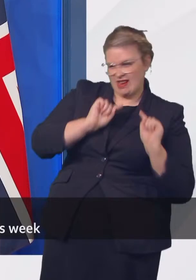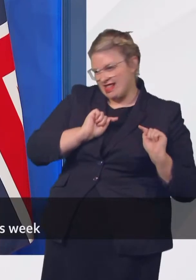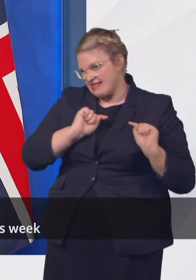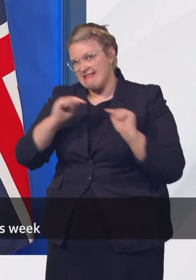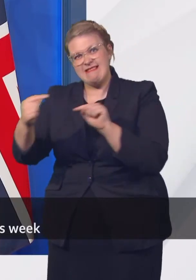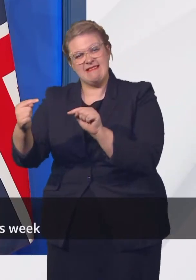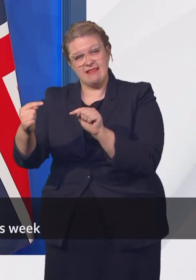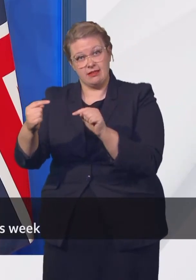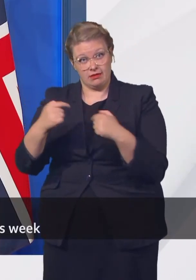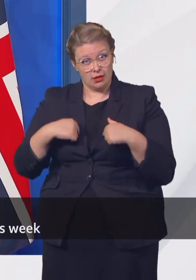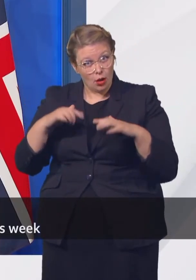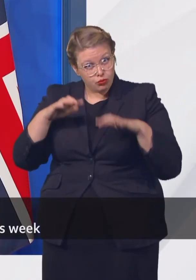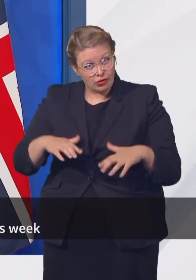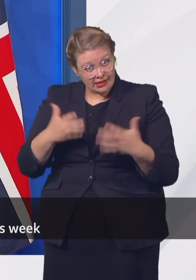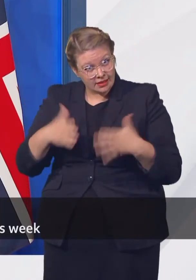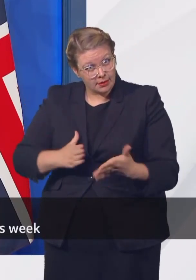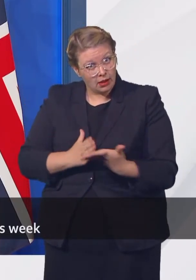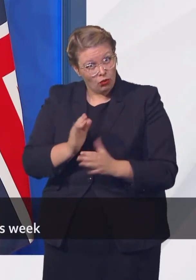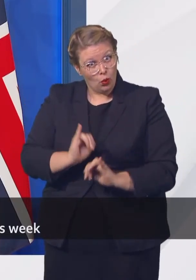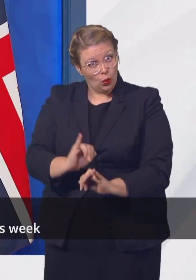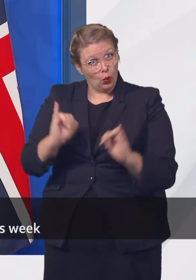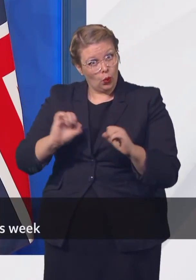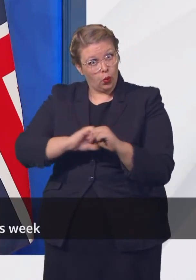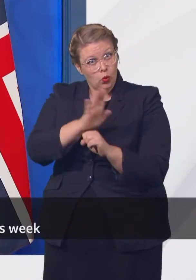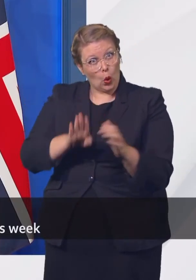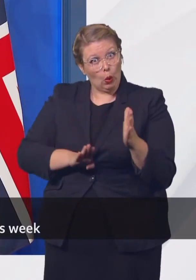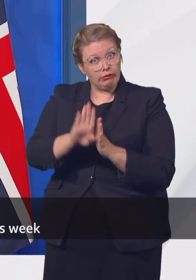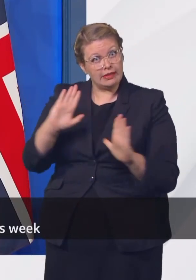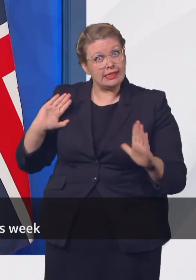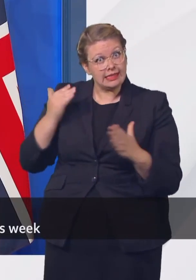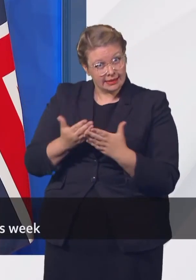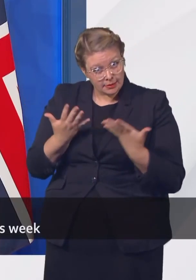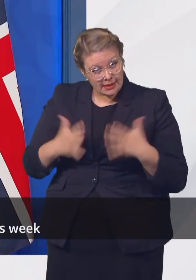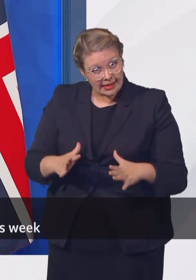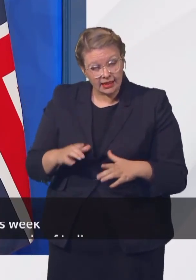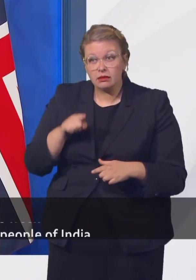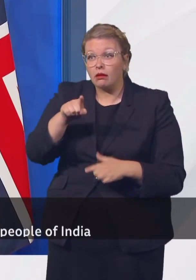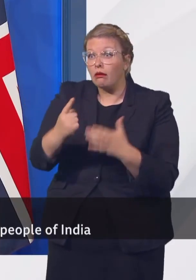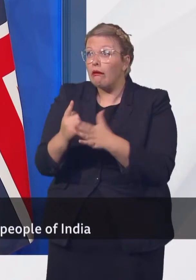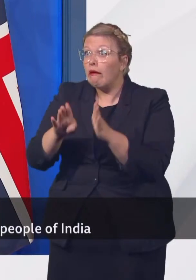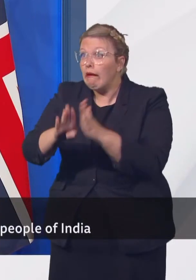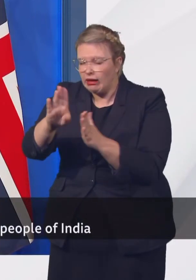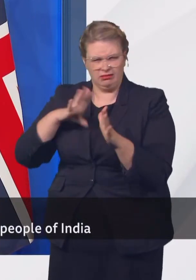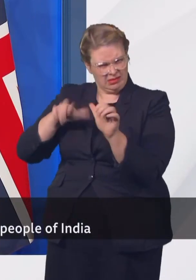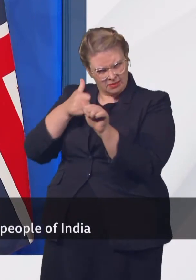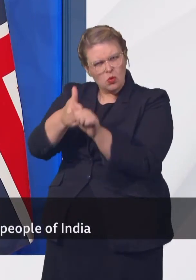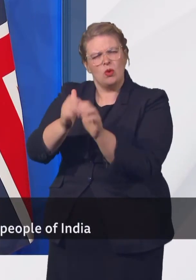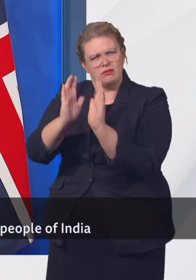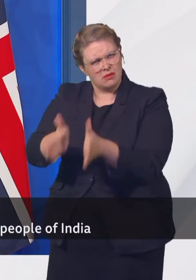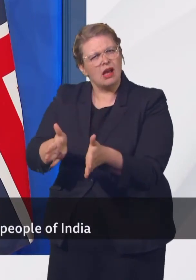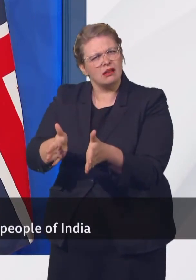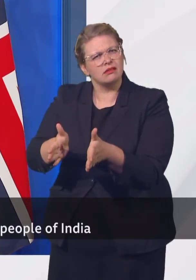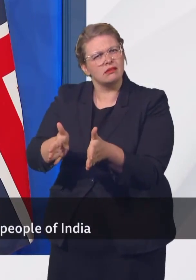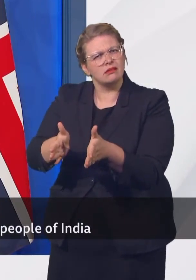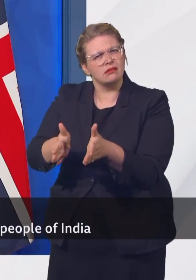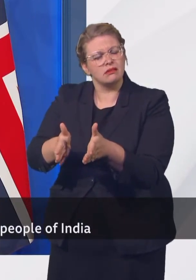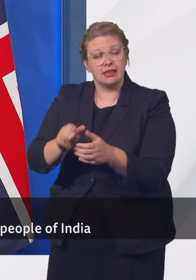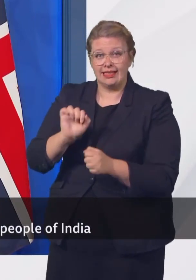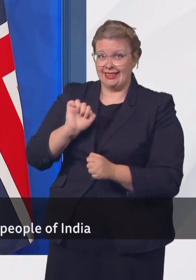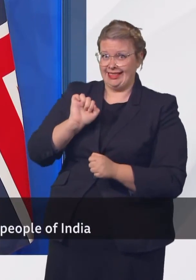we've faced our hour of need here at home, we'll be there. The situation in India is